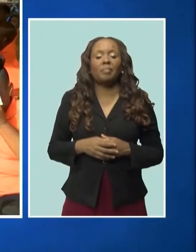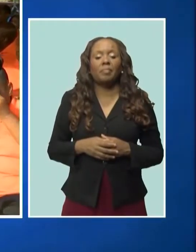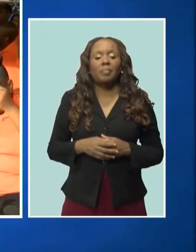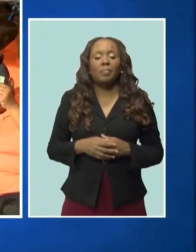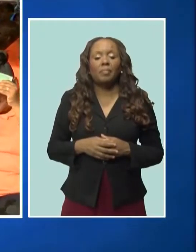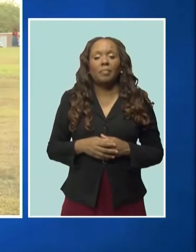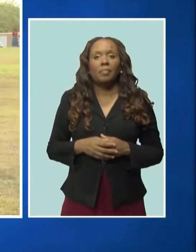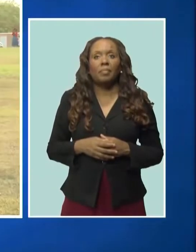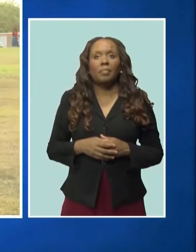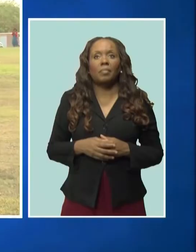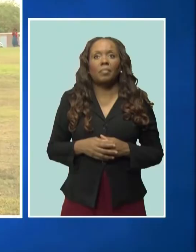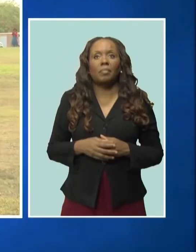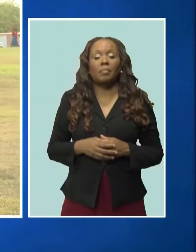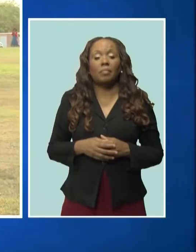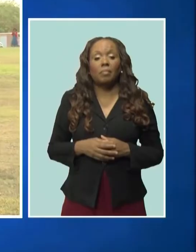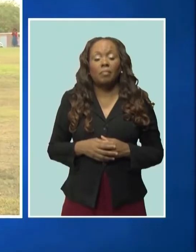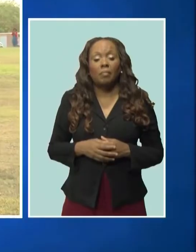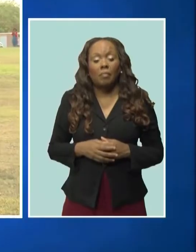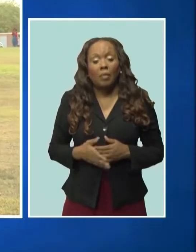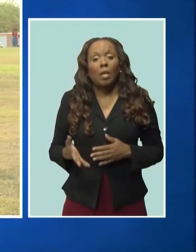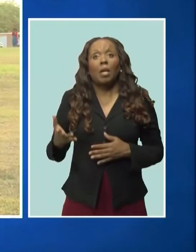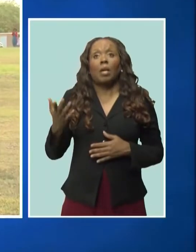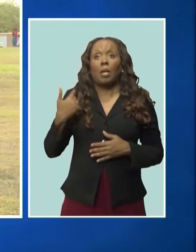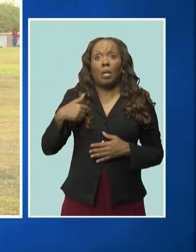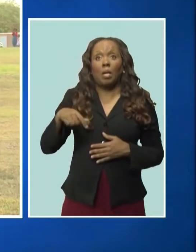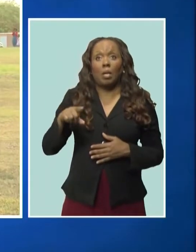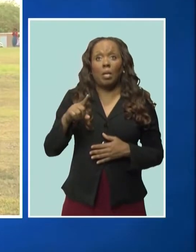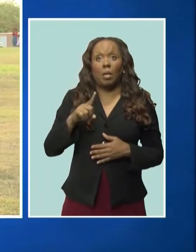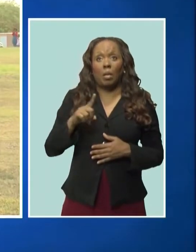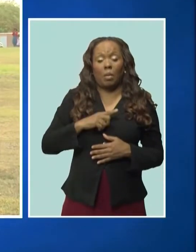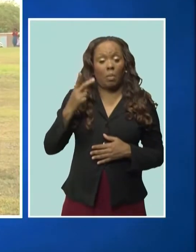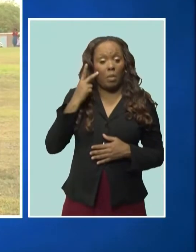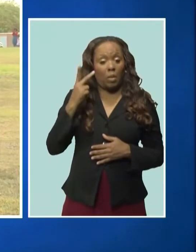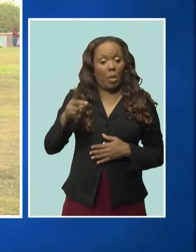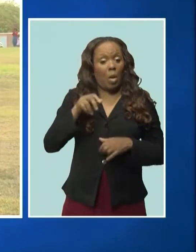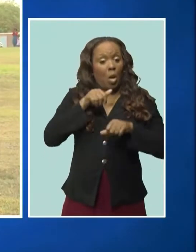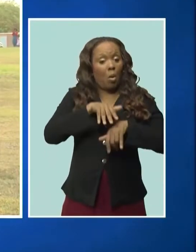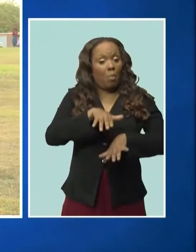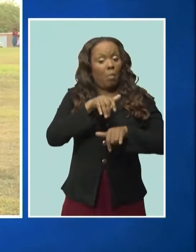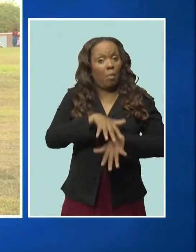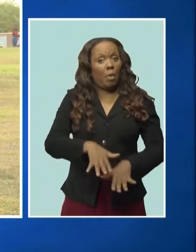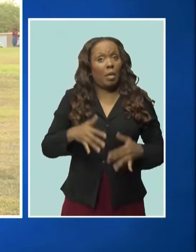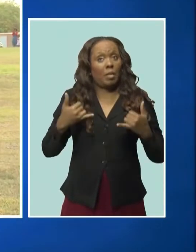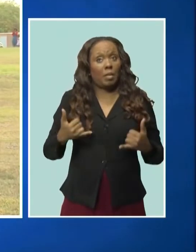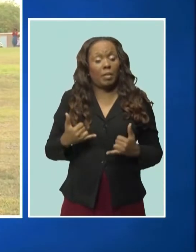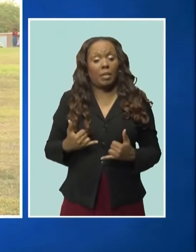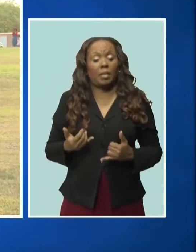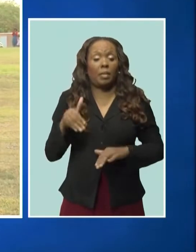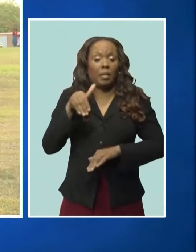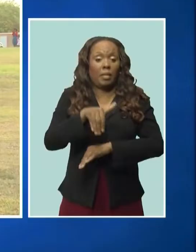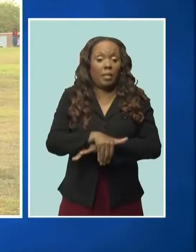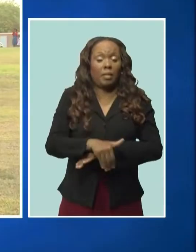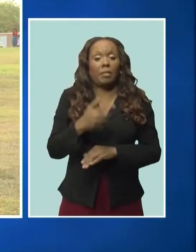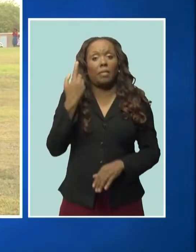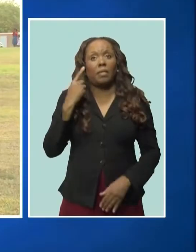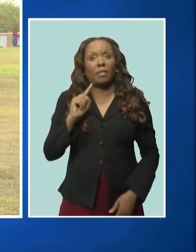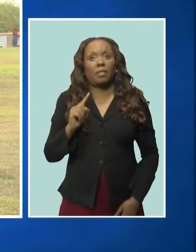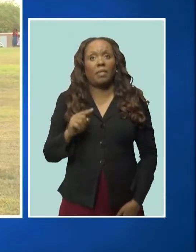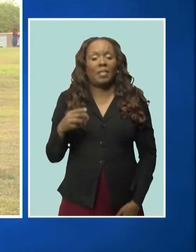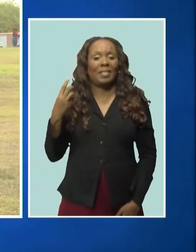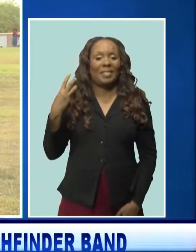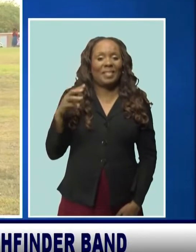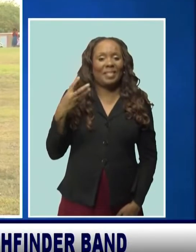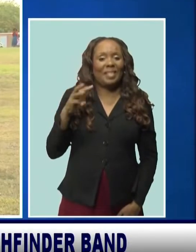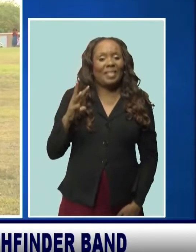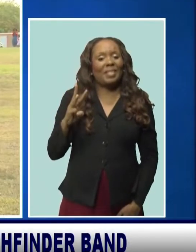air as the sun dipped slowly, casting a warm glow over the parade ground. It was an evening for the intake 16 recruits